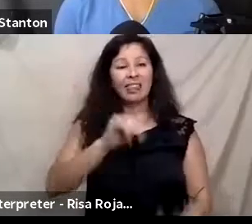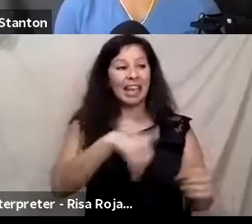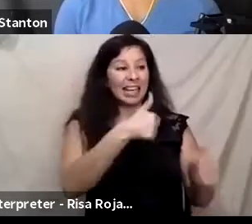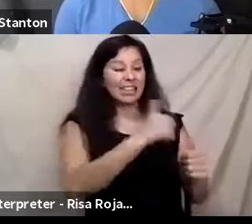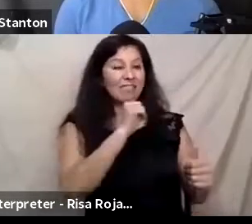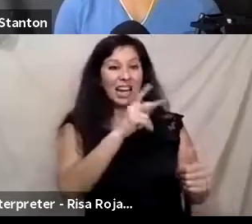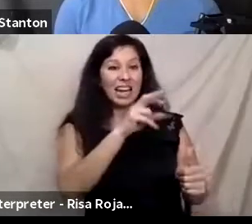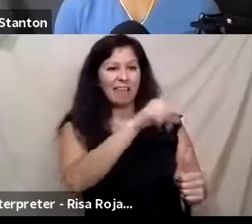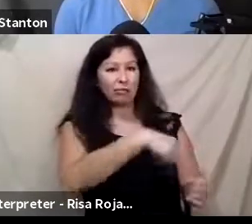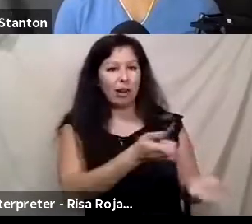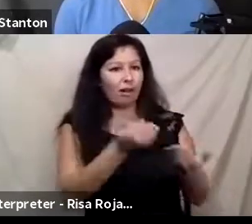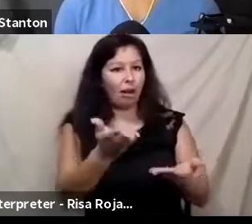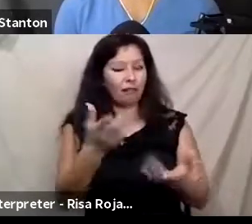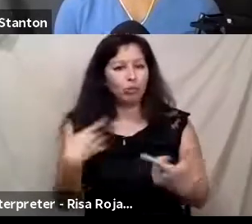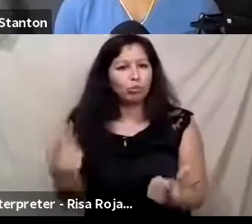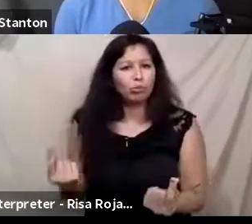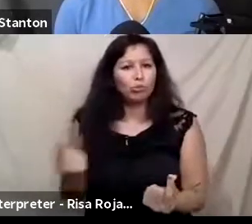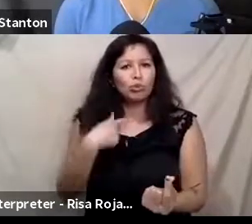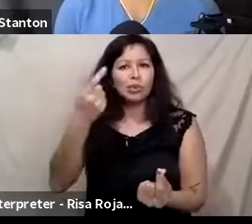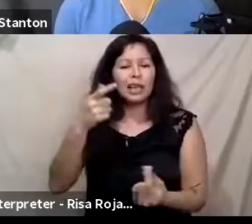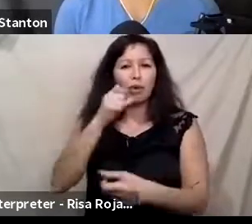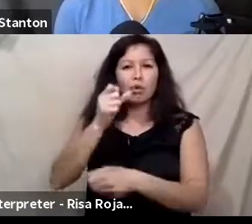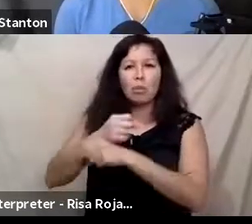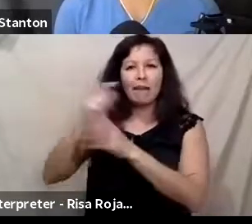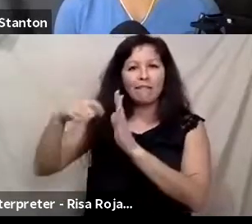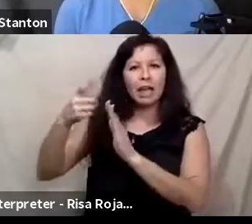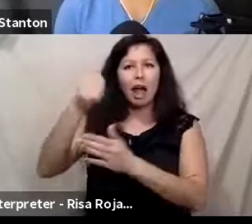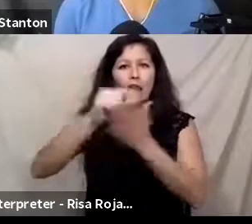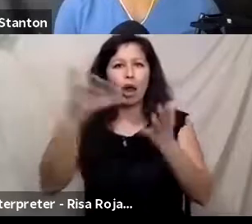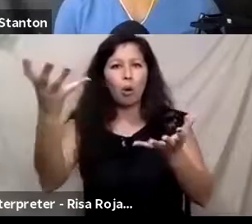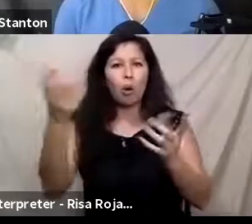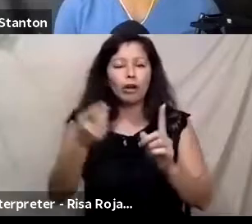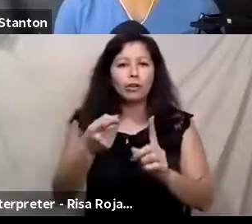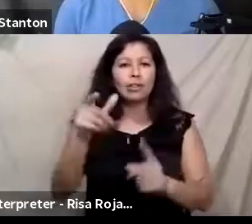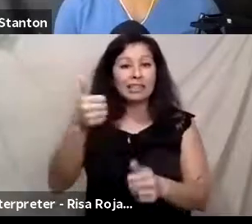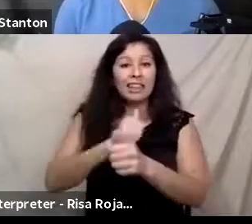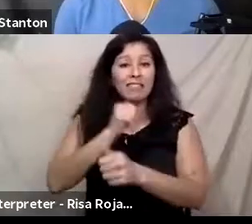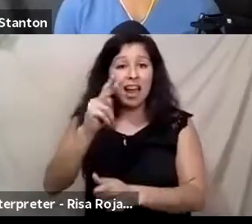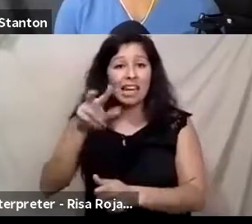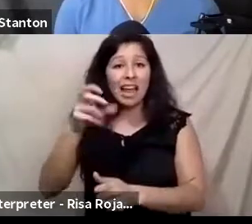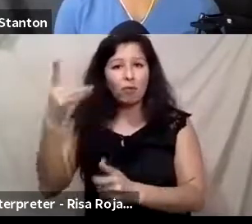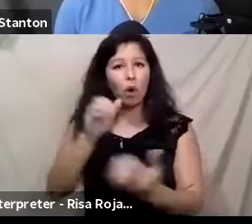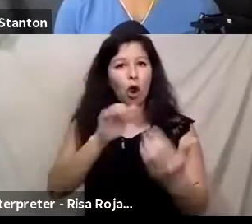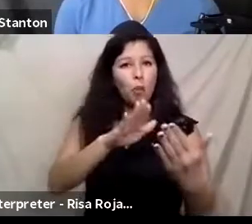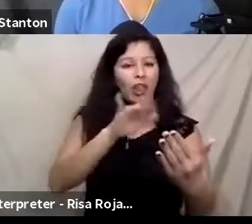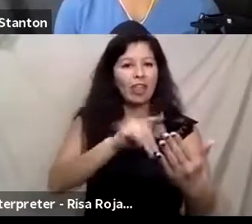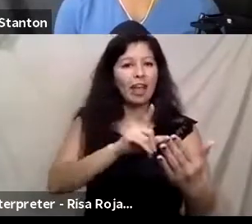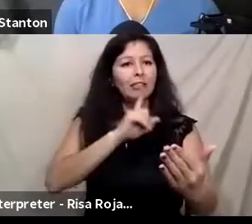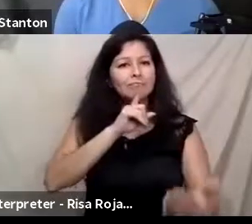So what do you do? What do you tell filmmakers and other writers who are non-Native, who are wanting to approach that